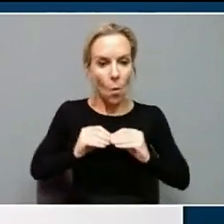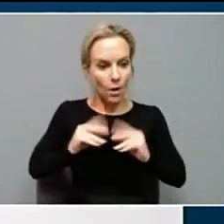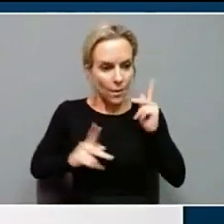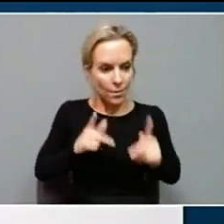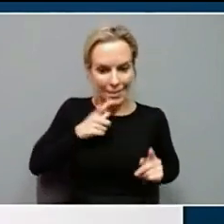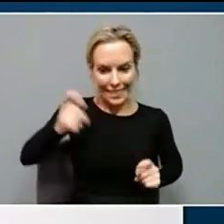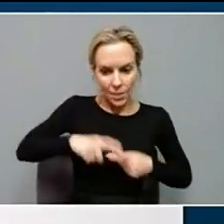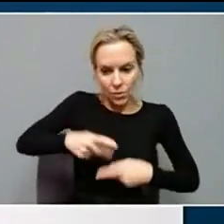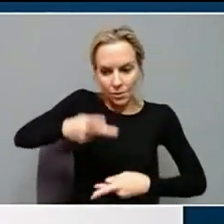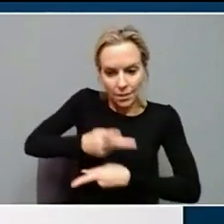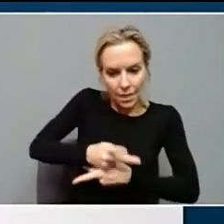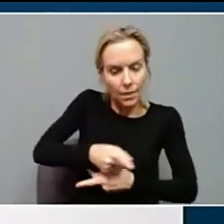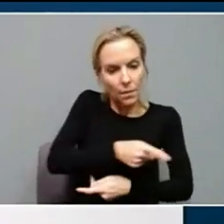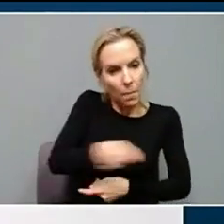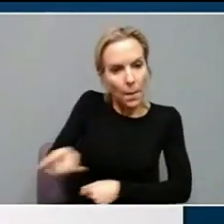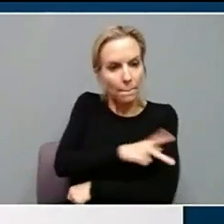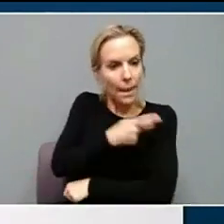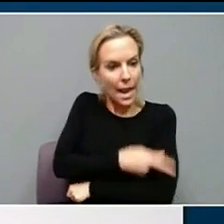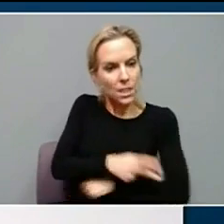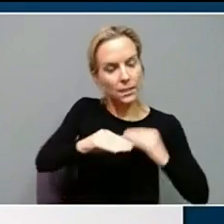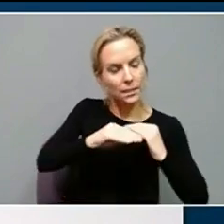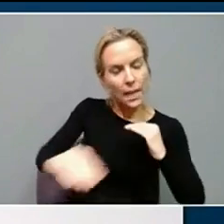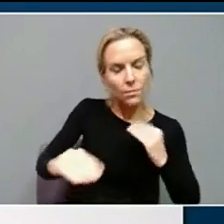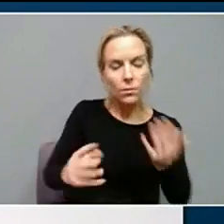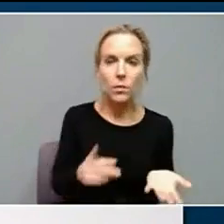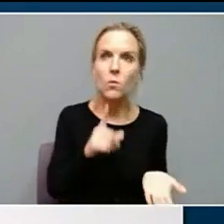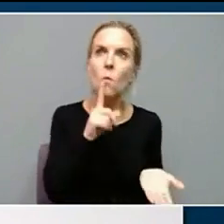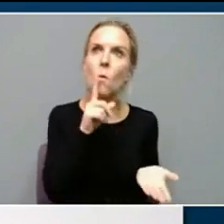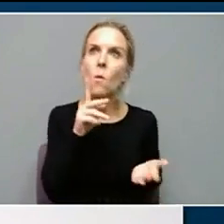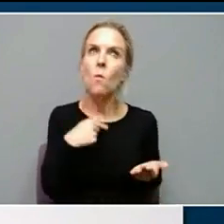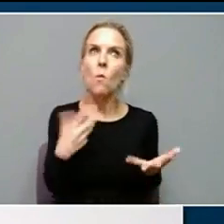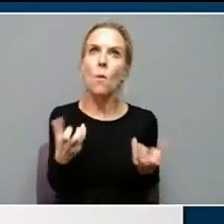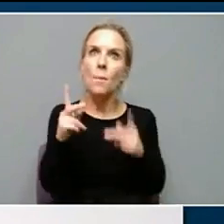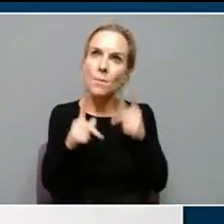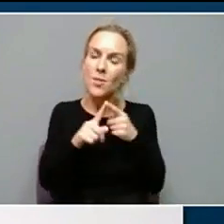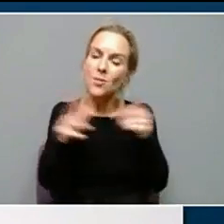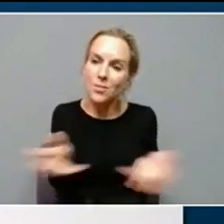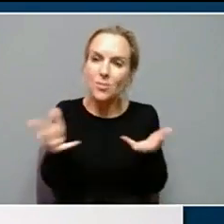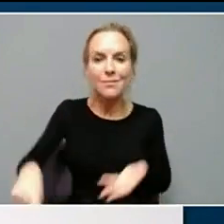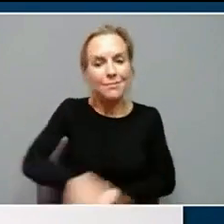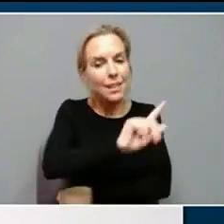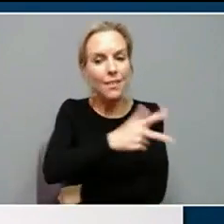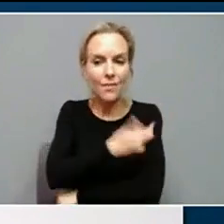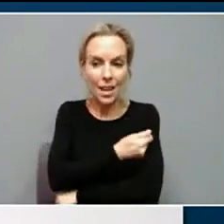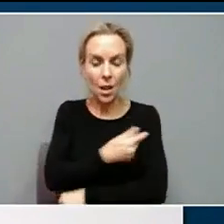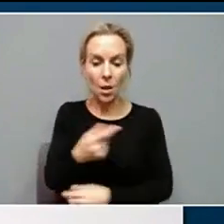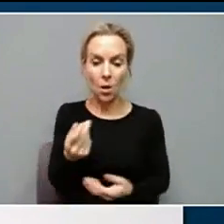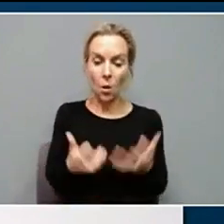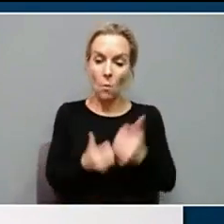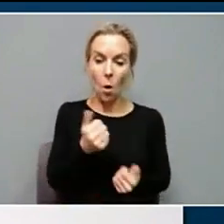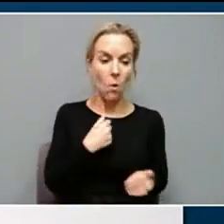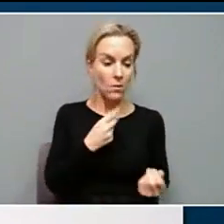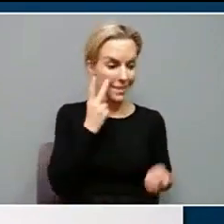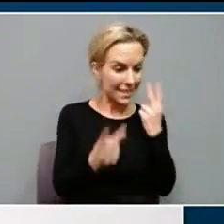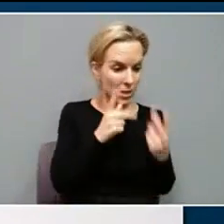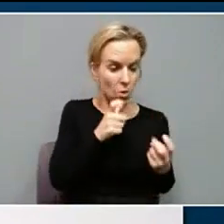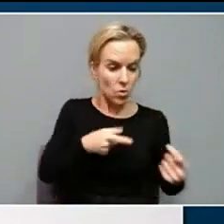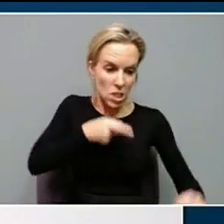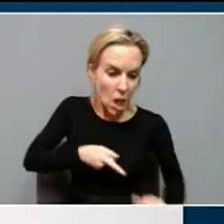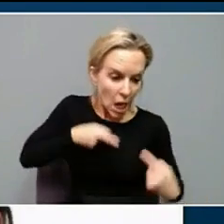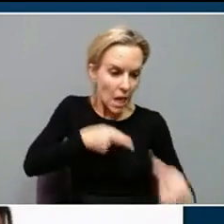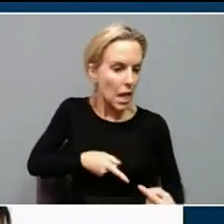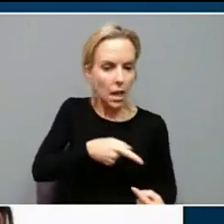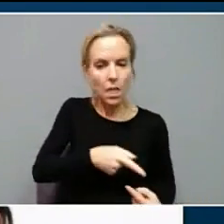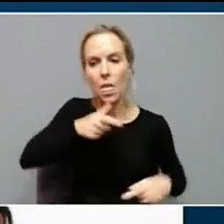stable. It just makes me really want people to get vaccinated because a lot of the people that I see right now struggling are the ones that have not gotten